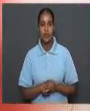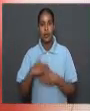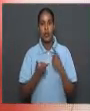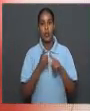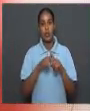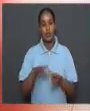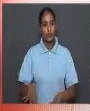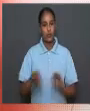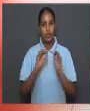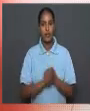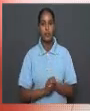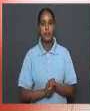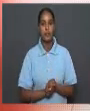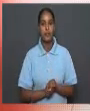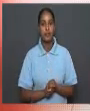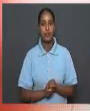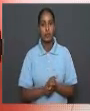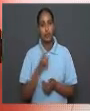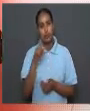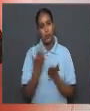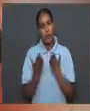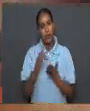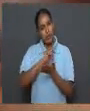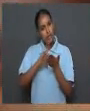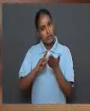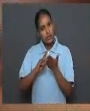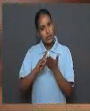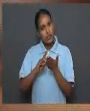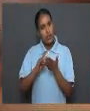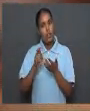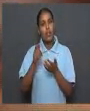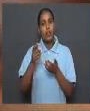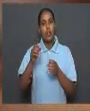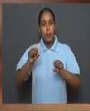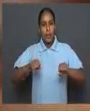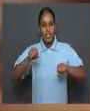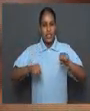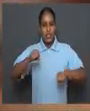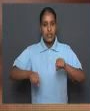Welcome back, students. You might have mentioned a bicycle,